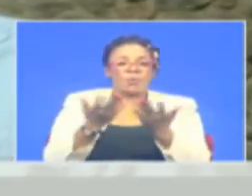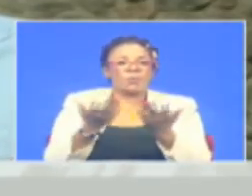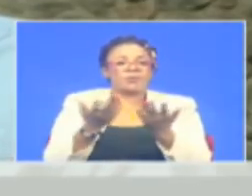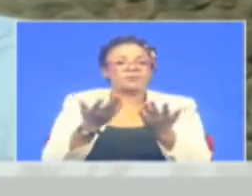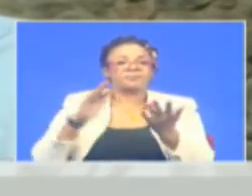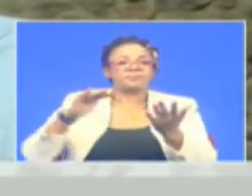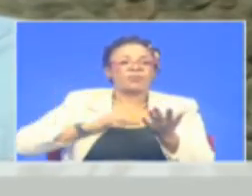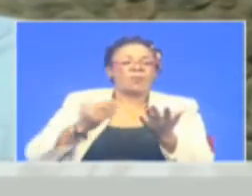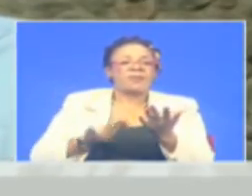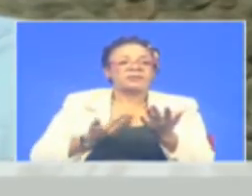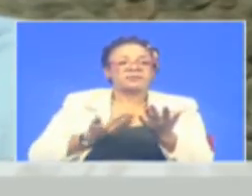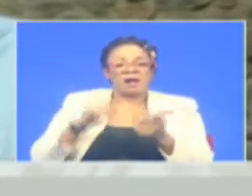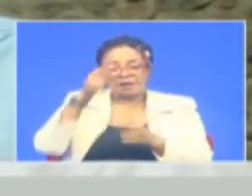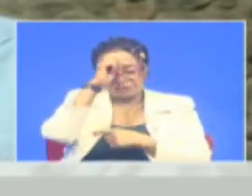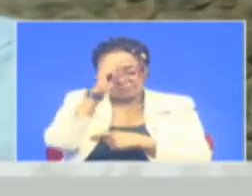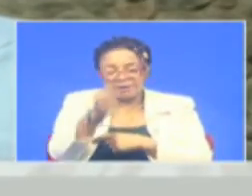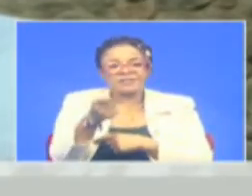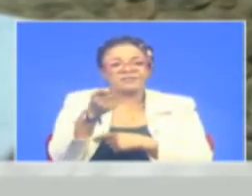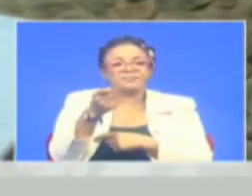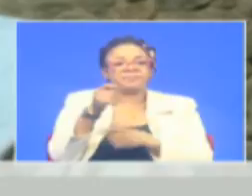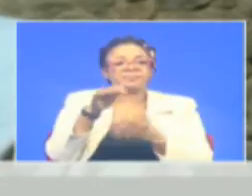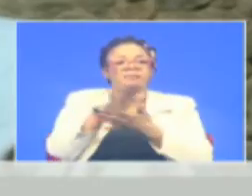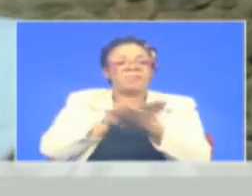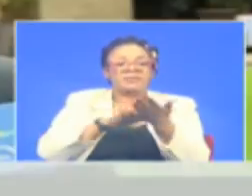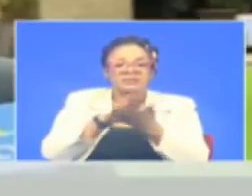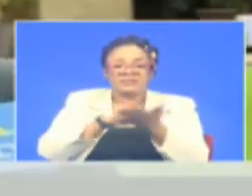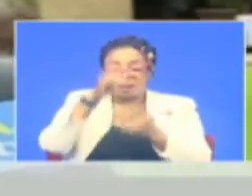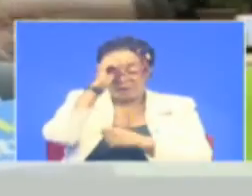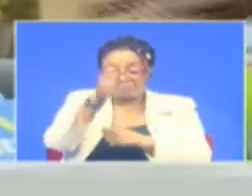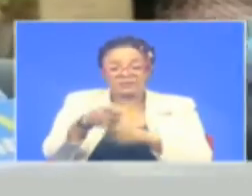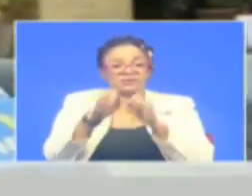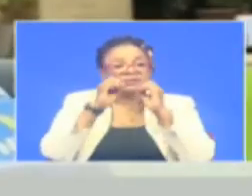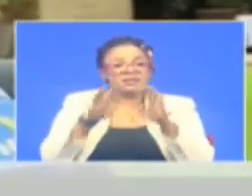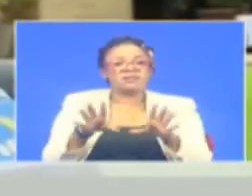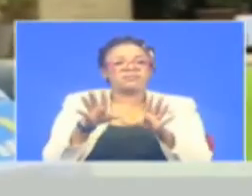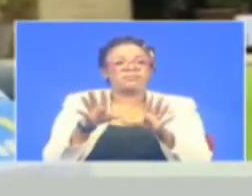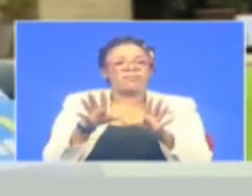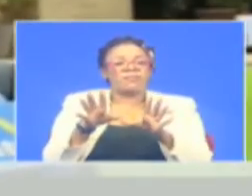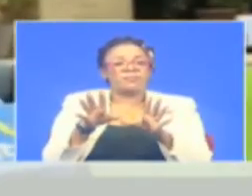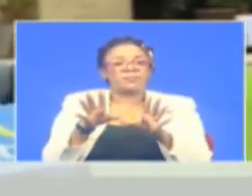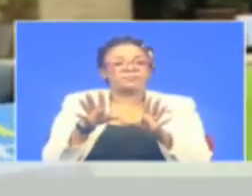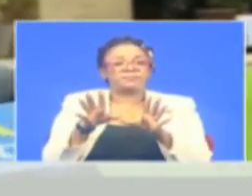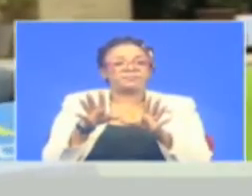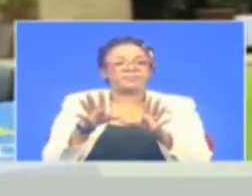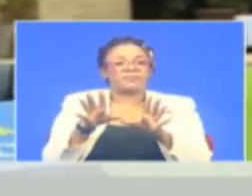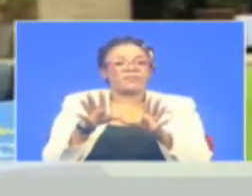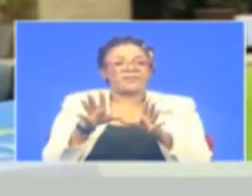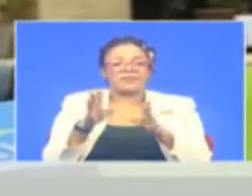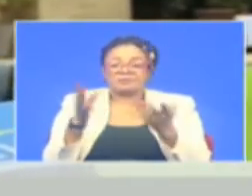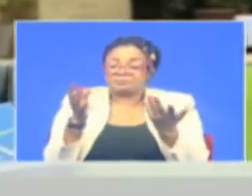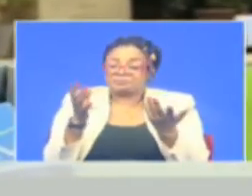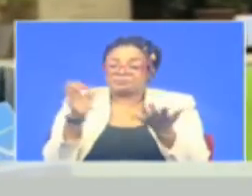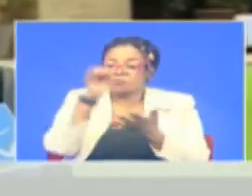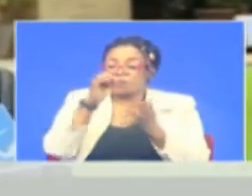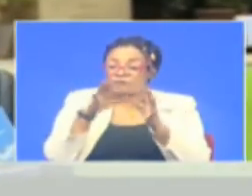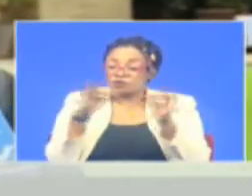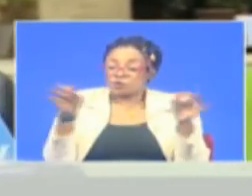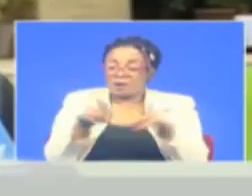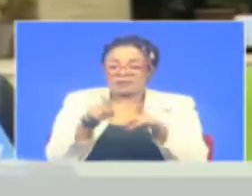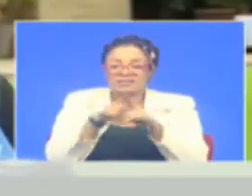are respected. There are places where they are not respected. So long as the one is shall consider, I don't see